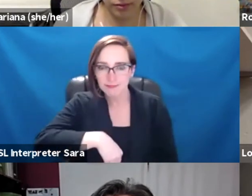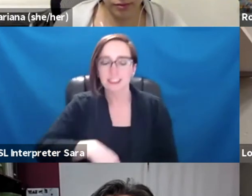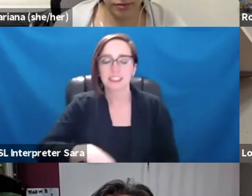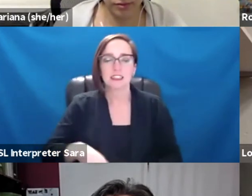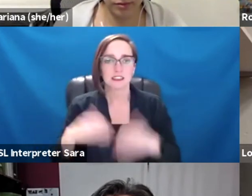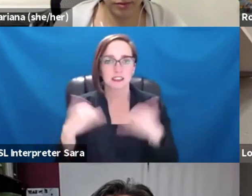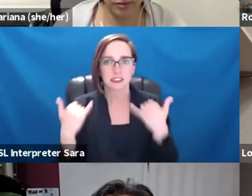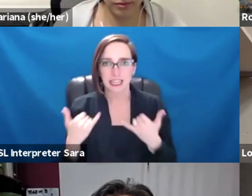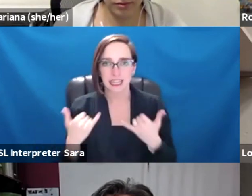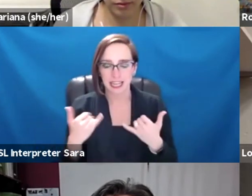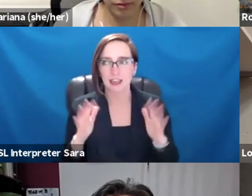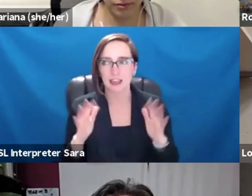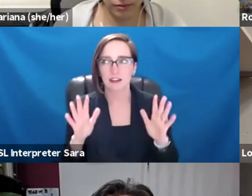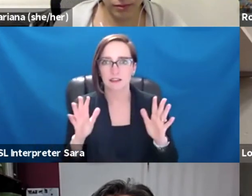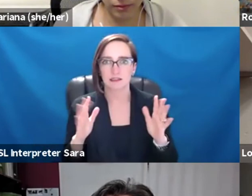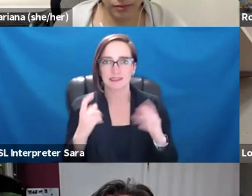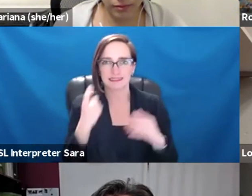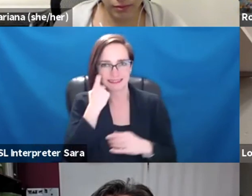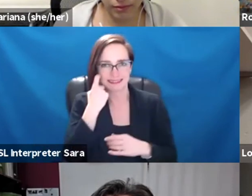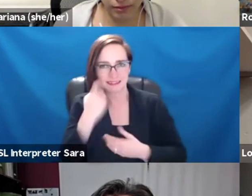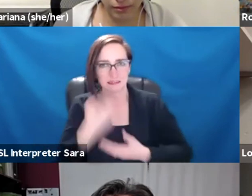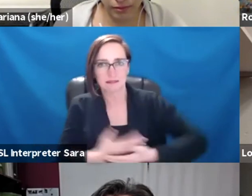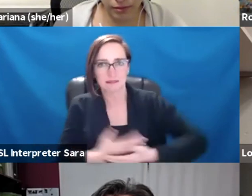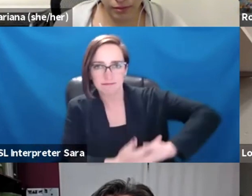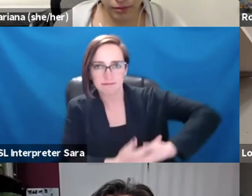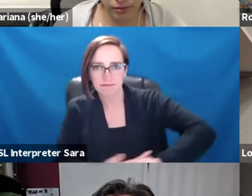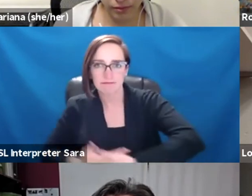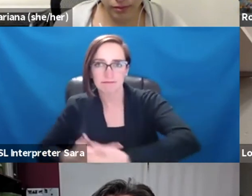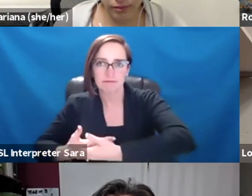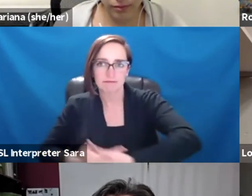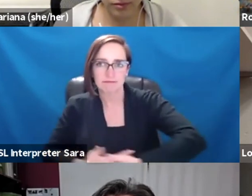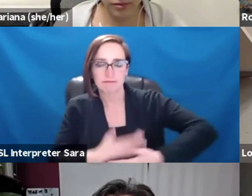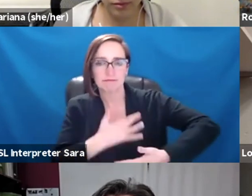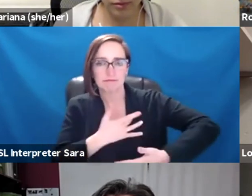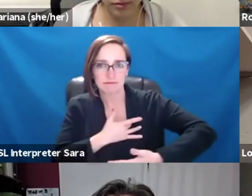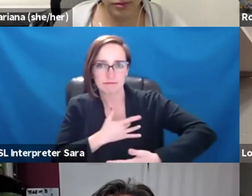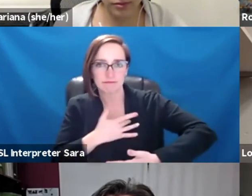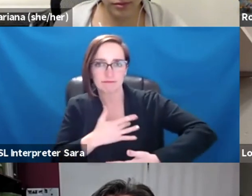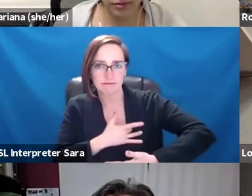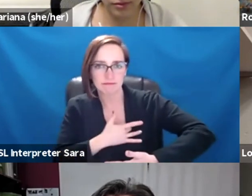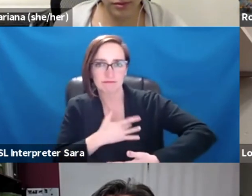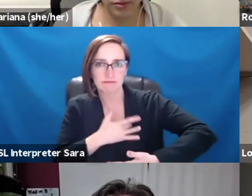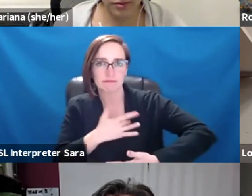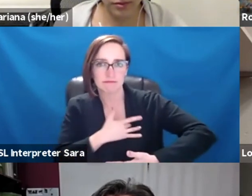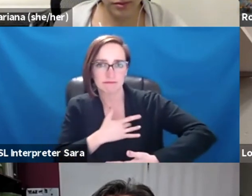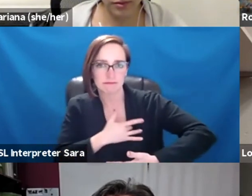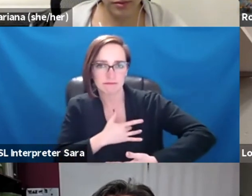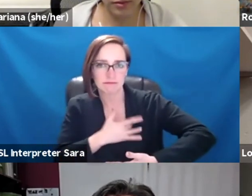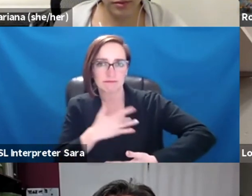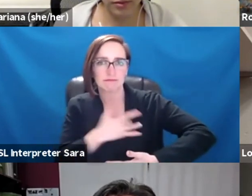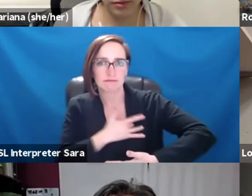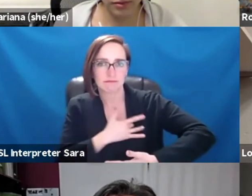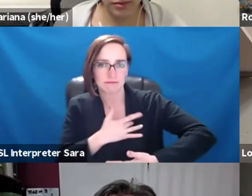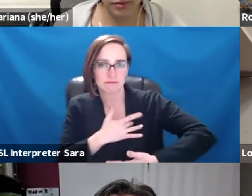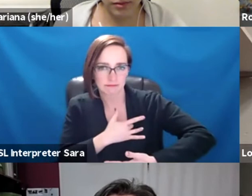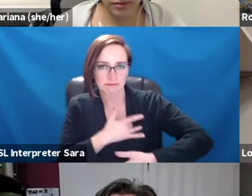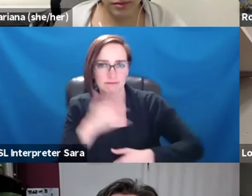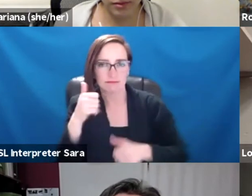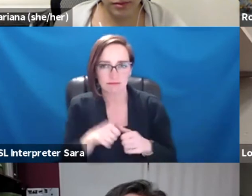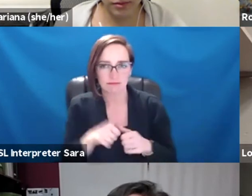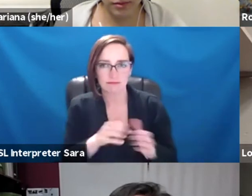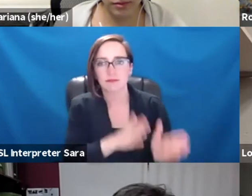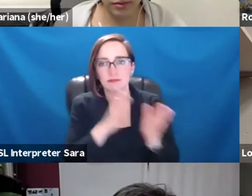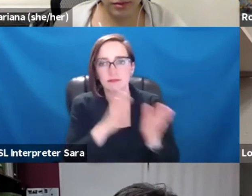hear myself, and that lifeline pulsing through my body. And I also just want to mention,